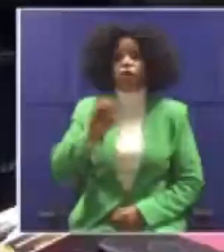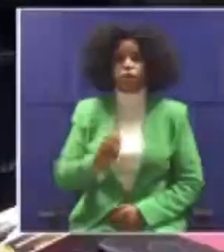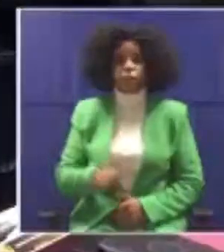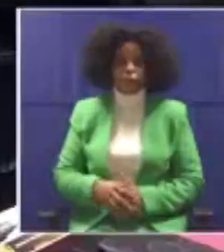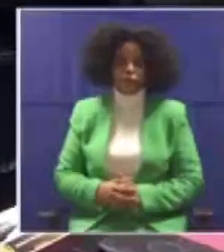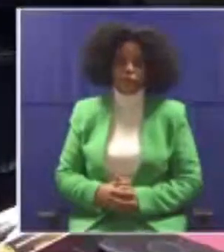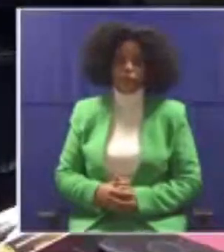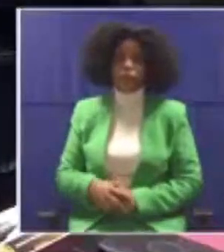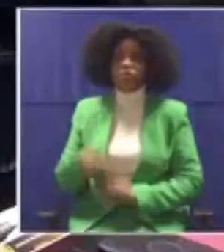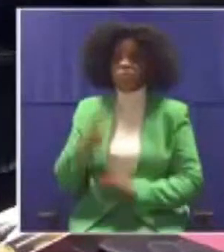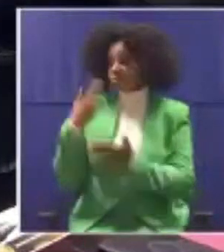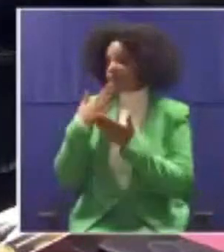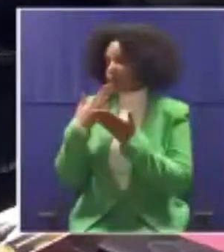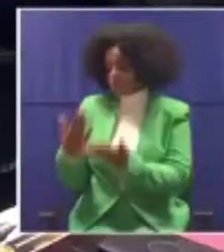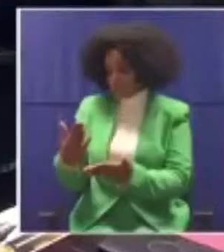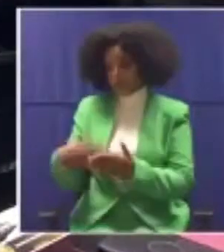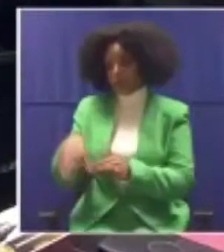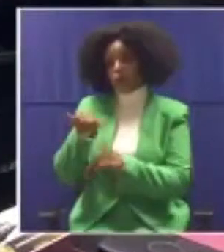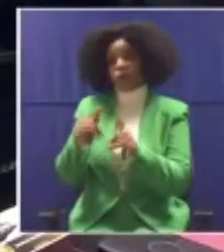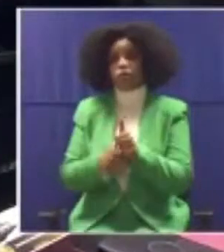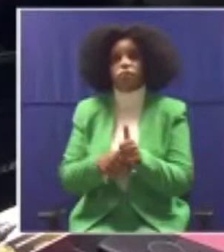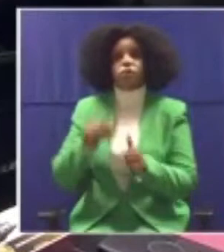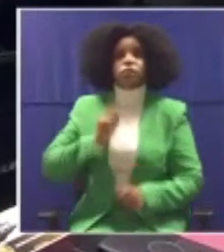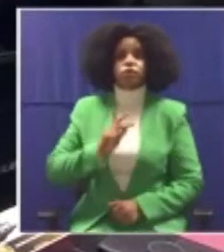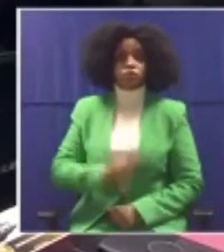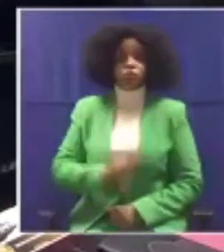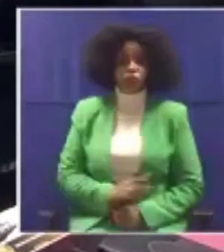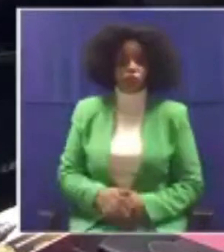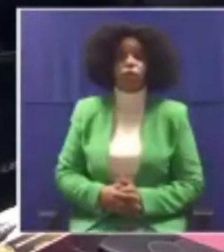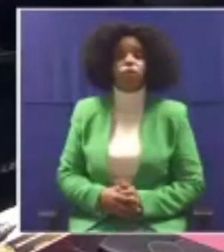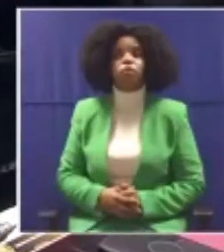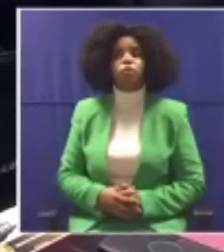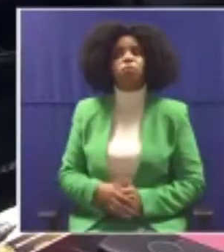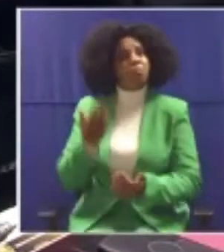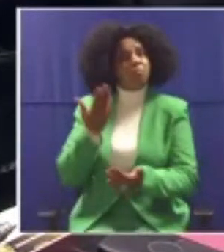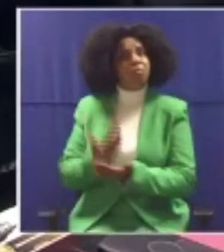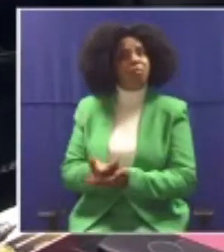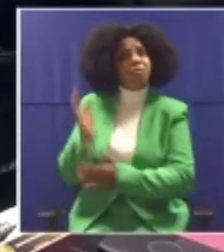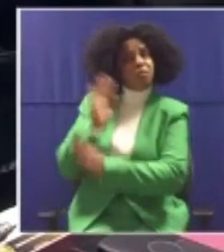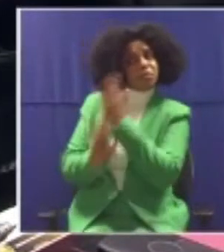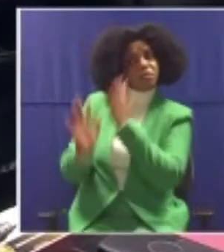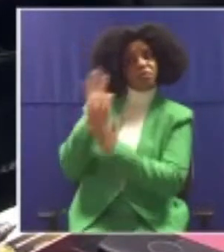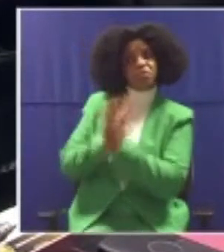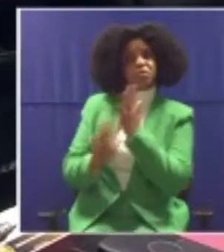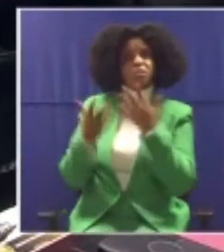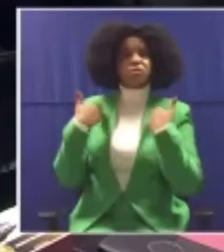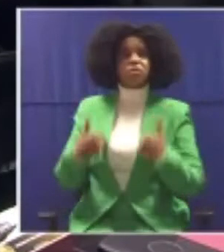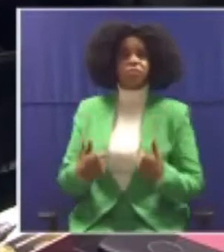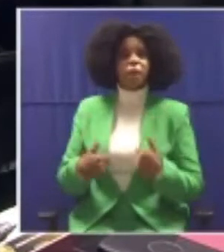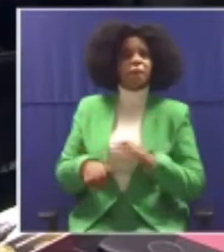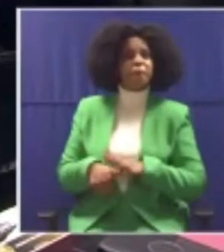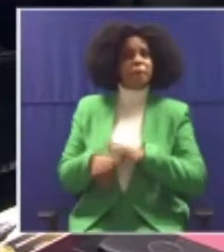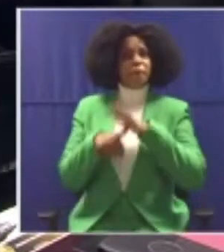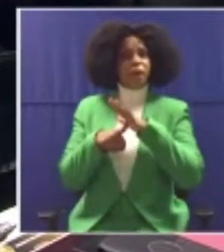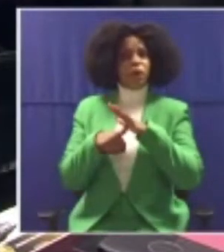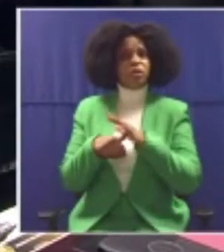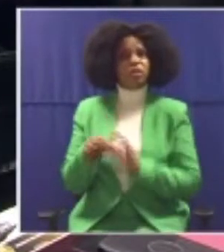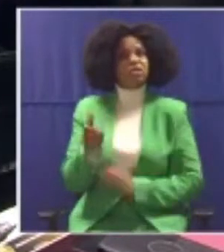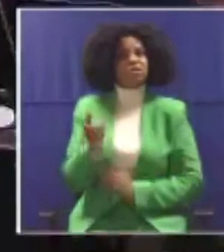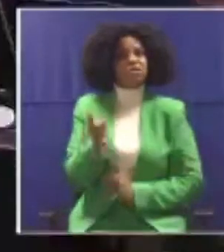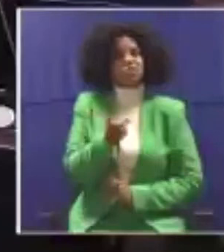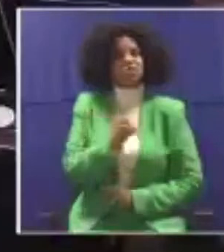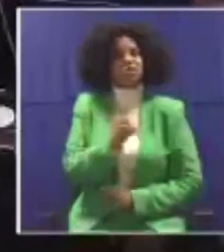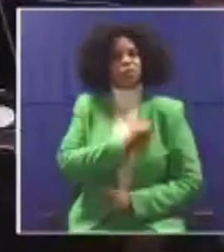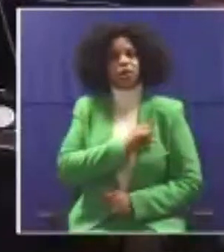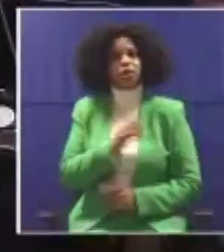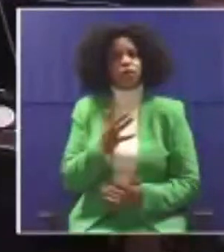Thank you, Deputy President. Will the Deputy President explain the importance of respecting national